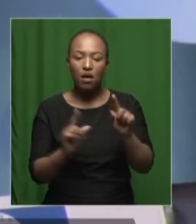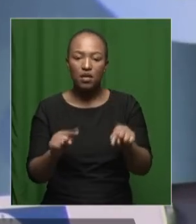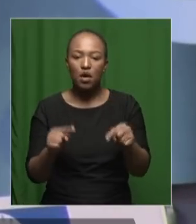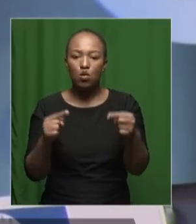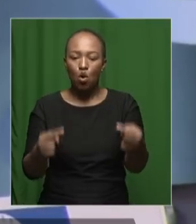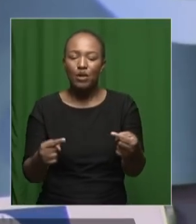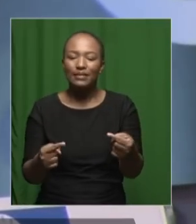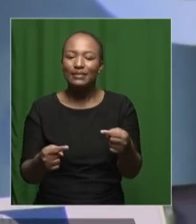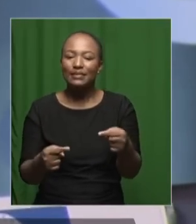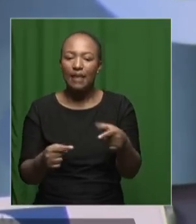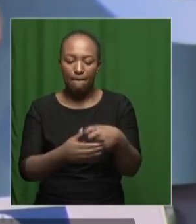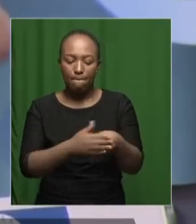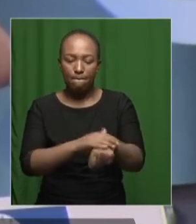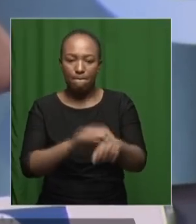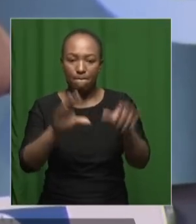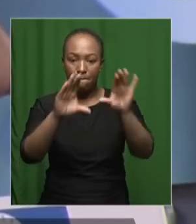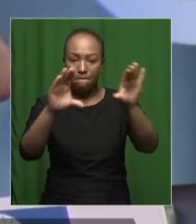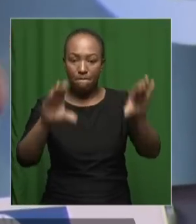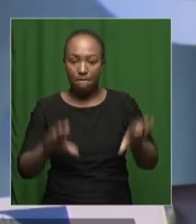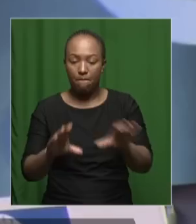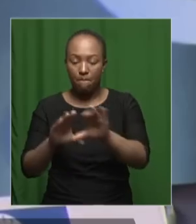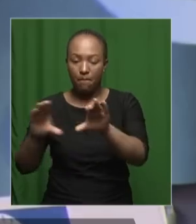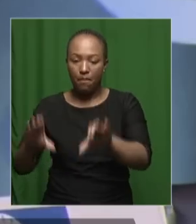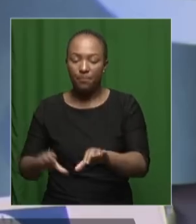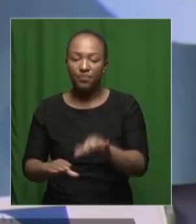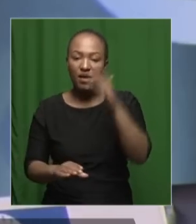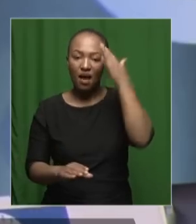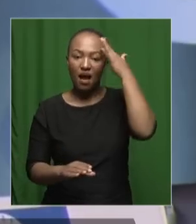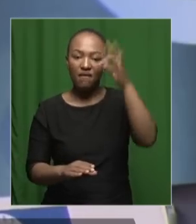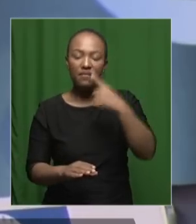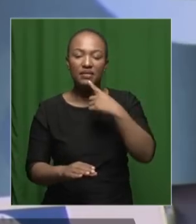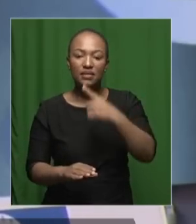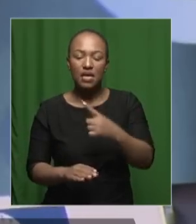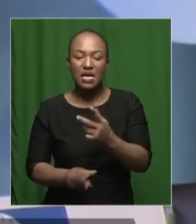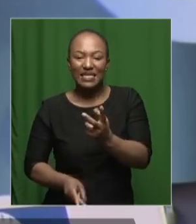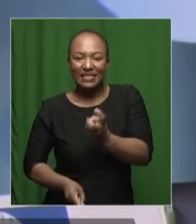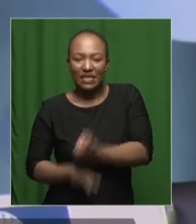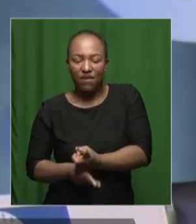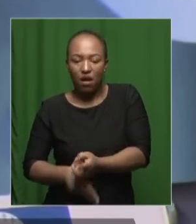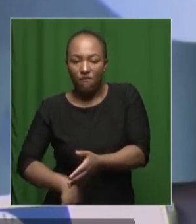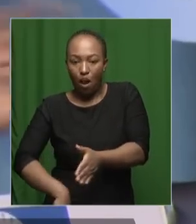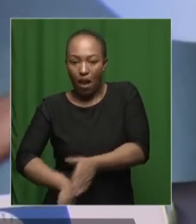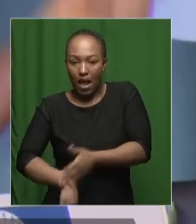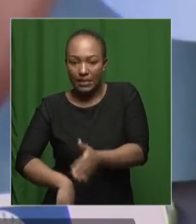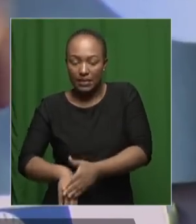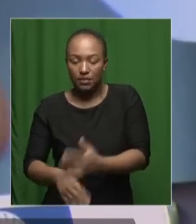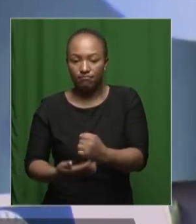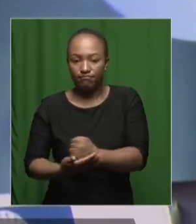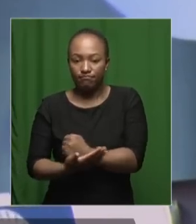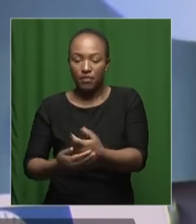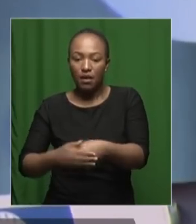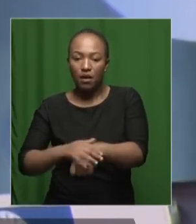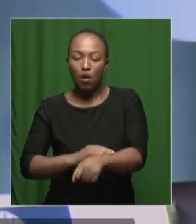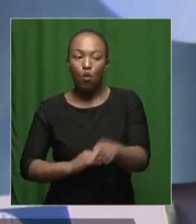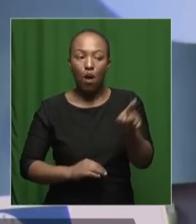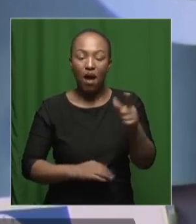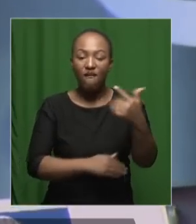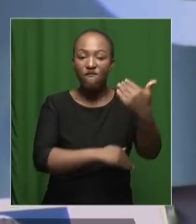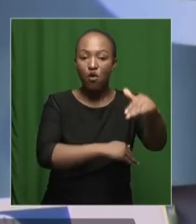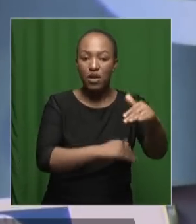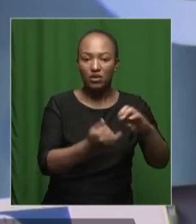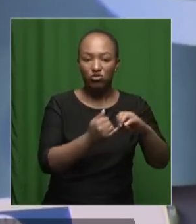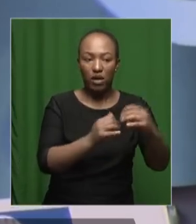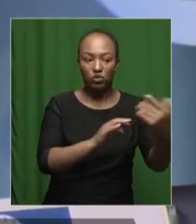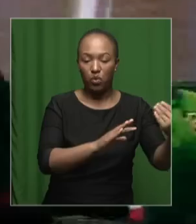documented. Because this government said we're going to make it more difficult for late registrations of birth because foreigners are trying to get in. All